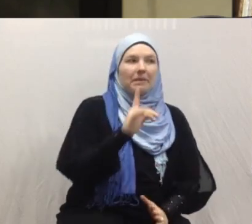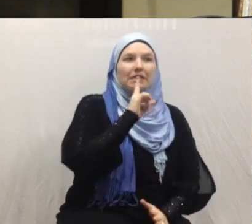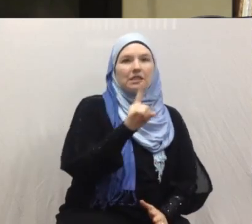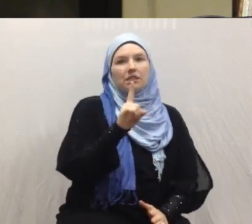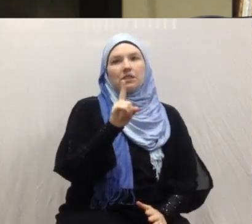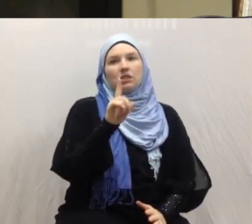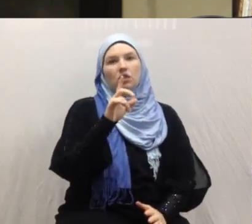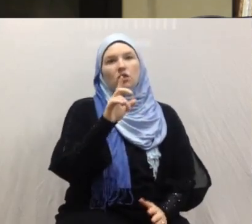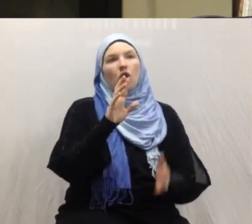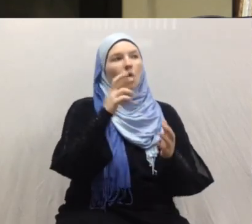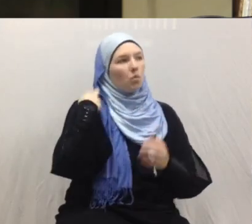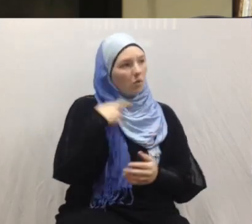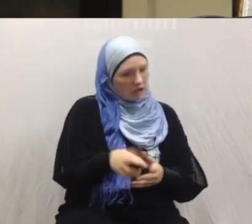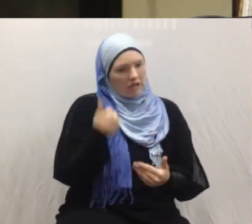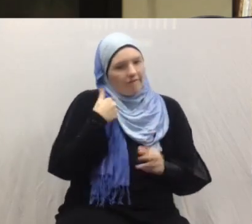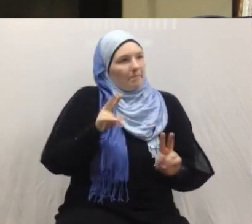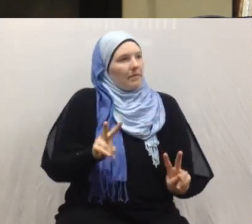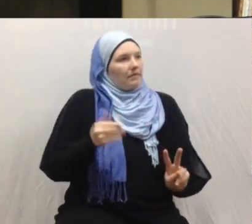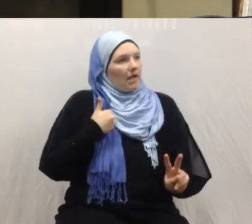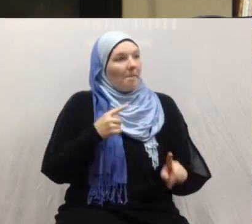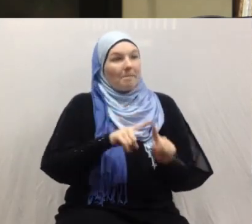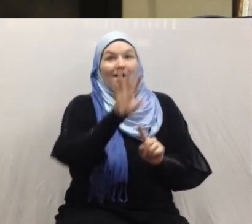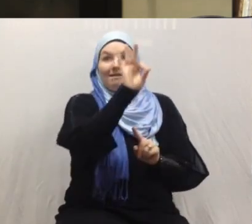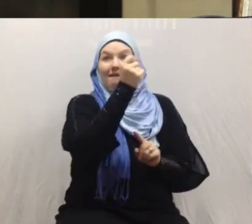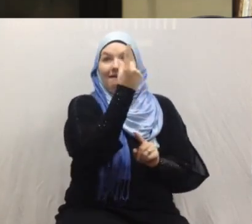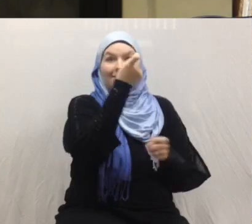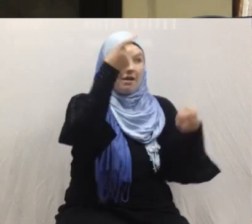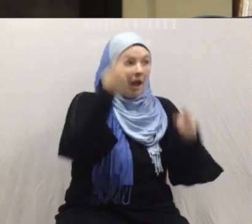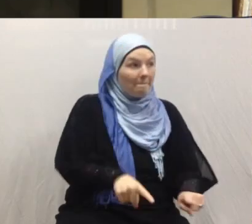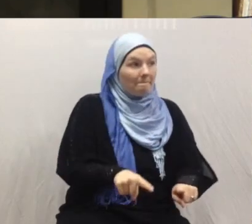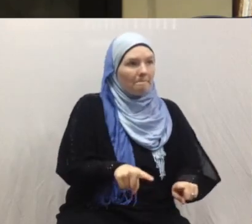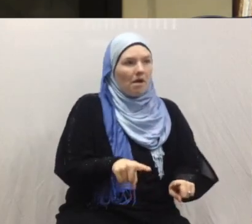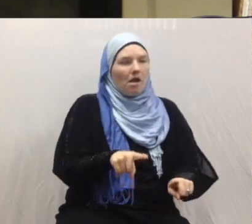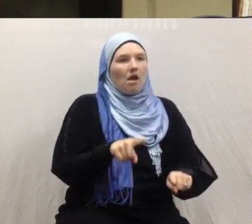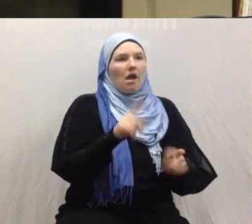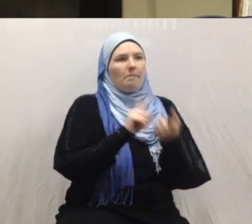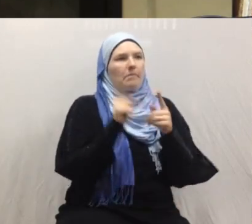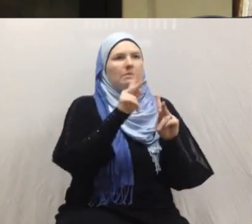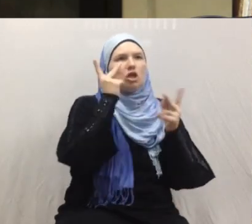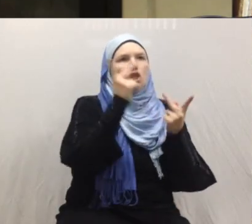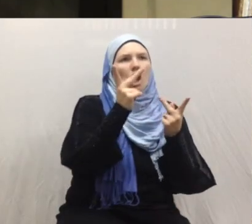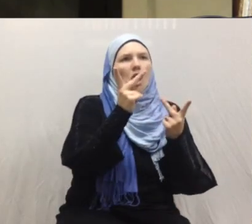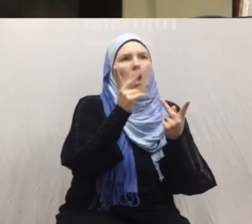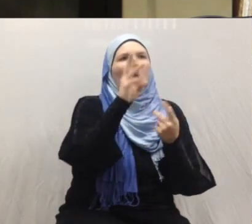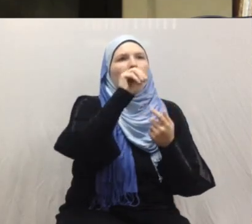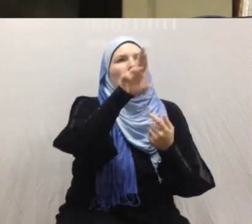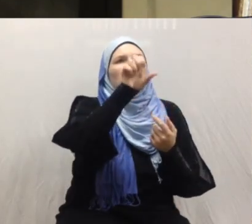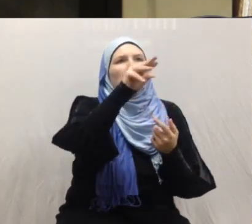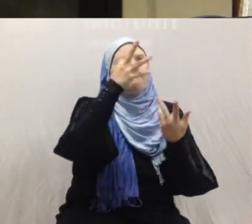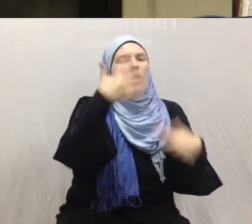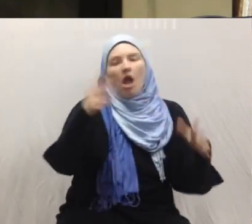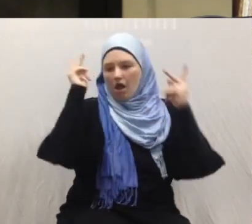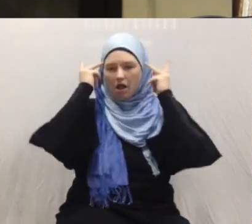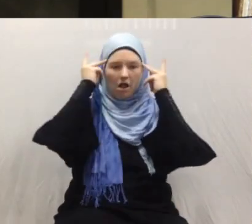of peace, but the mayhem after 9/11 and the paranoia it resulted in caused everybody to